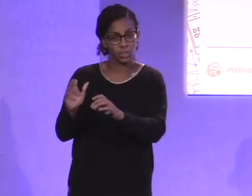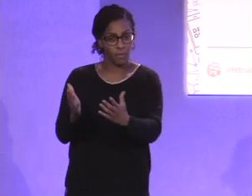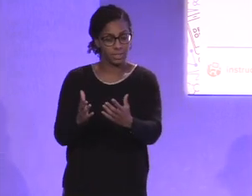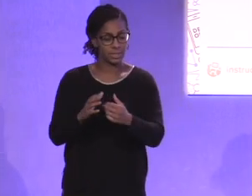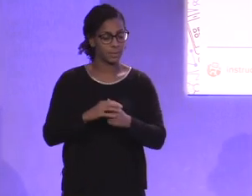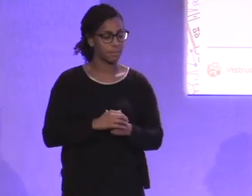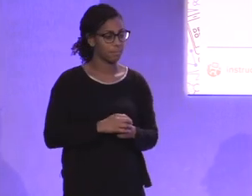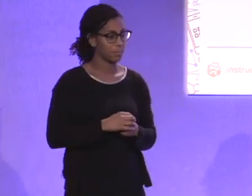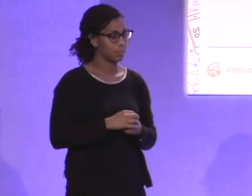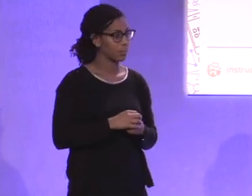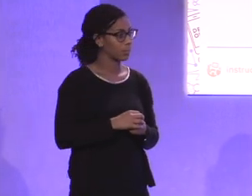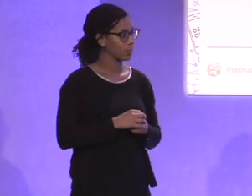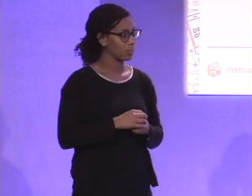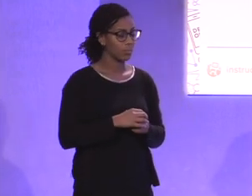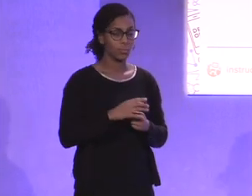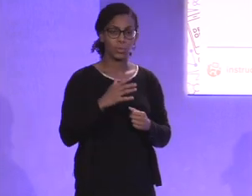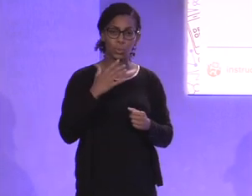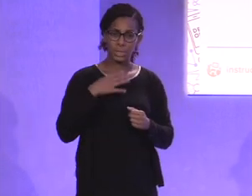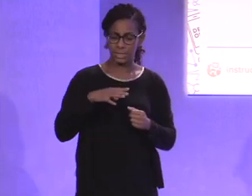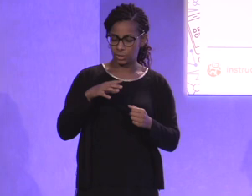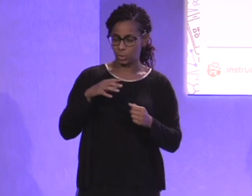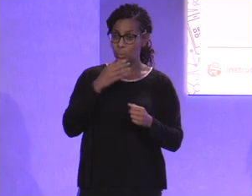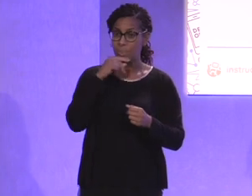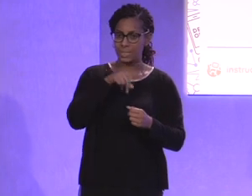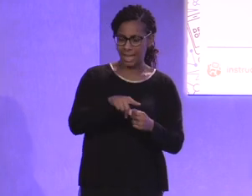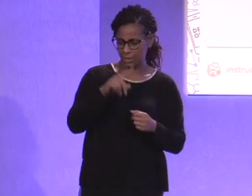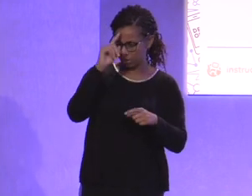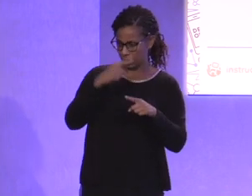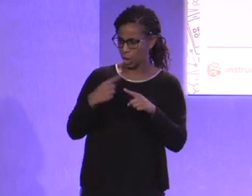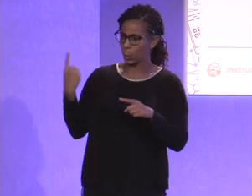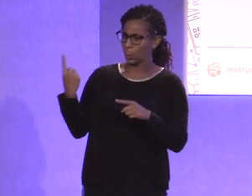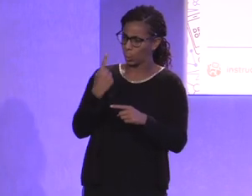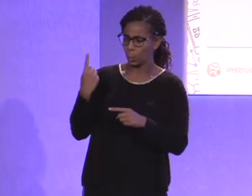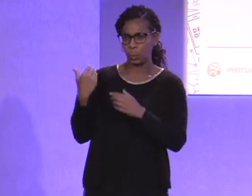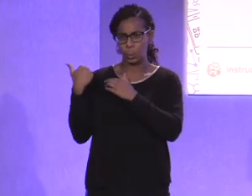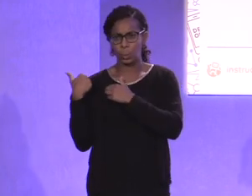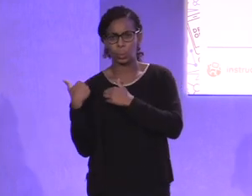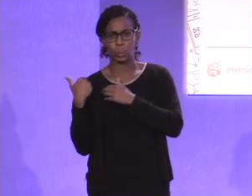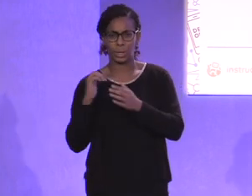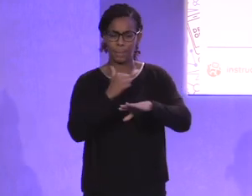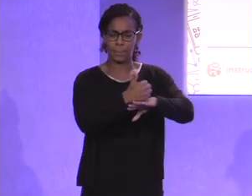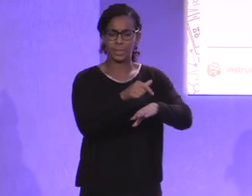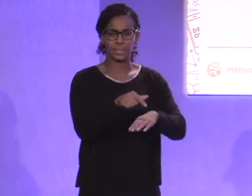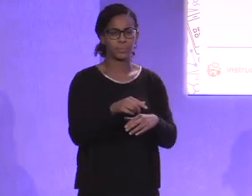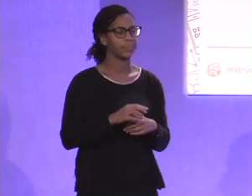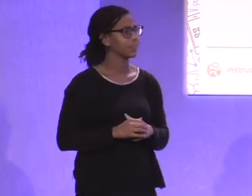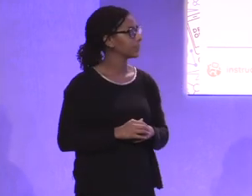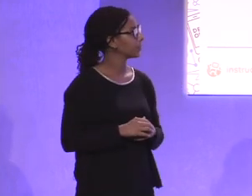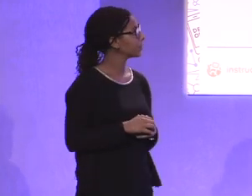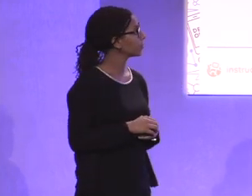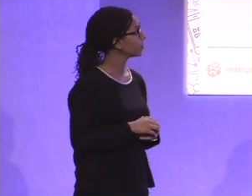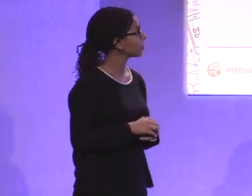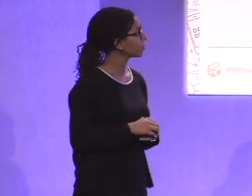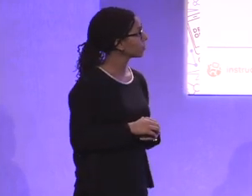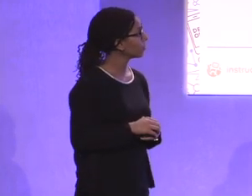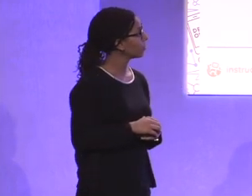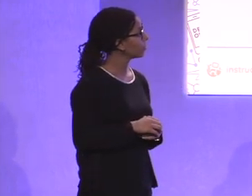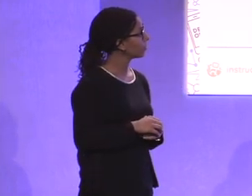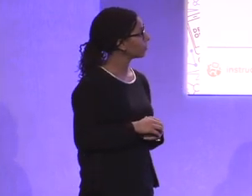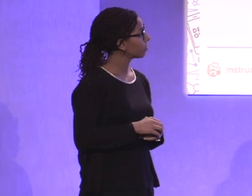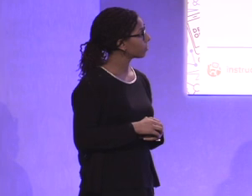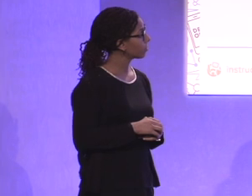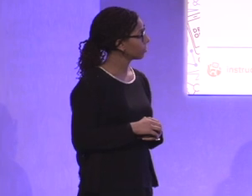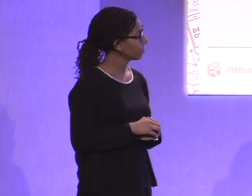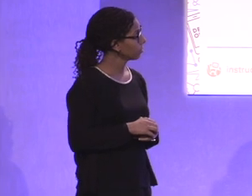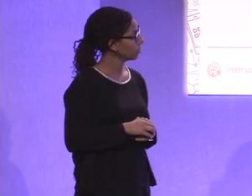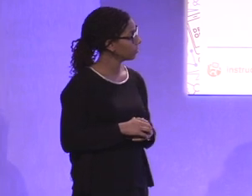that determine who should define it and who should implement it. Okie dokes. This was a great conversation. I had this